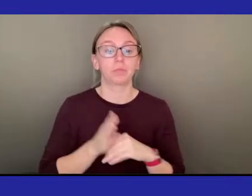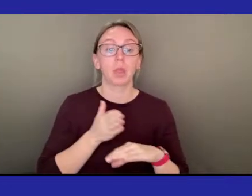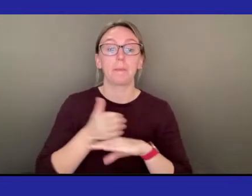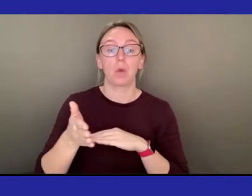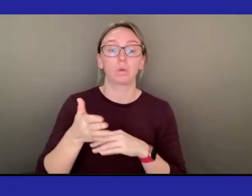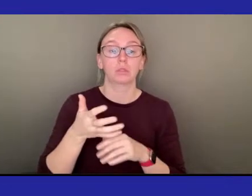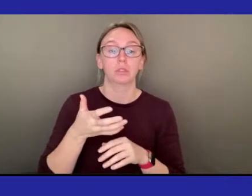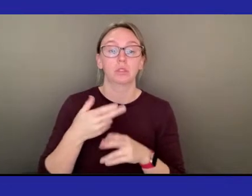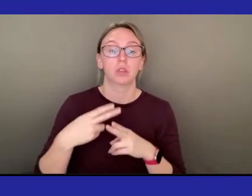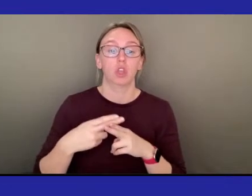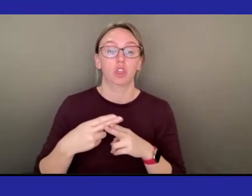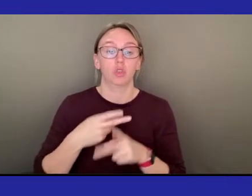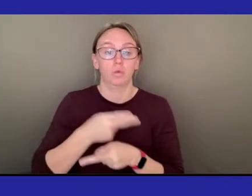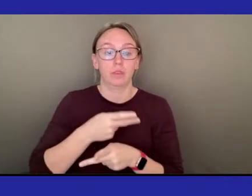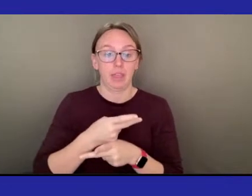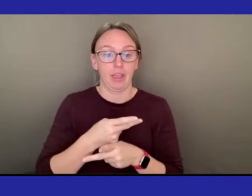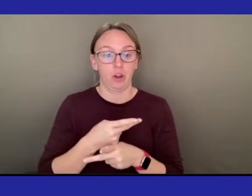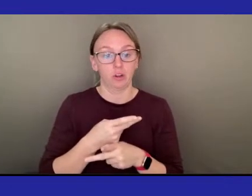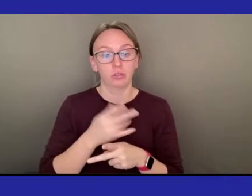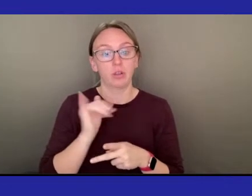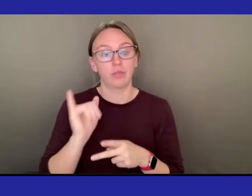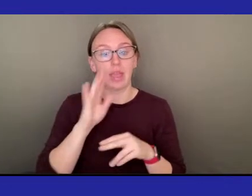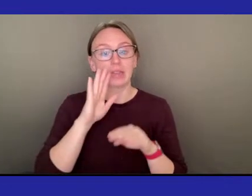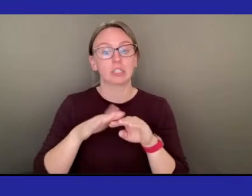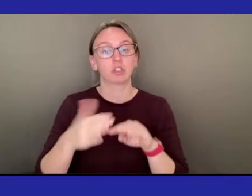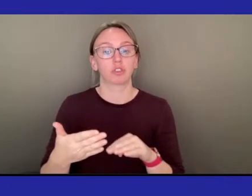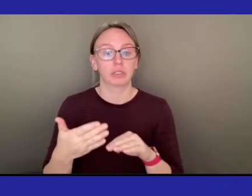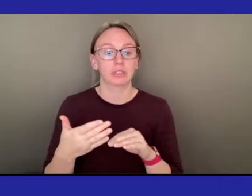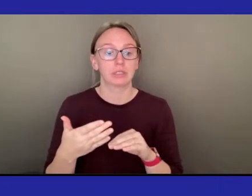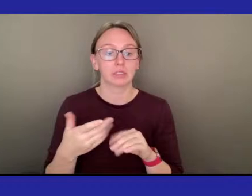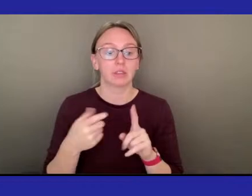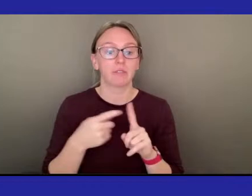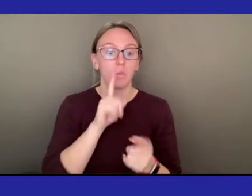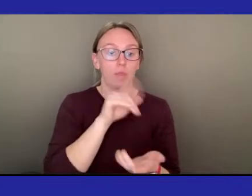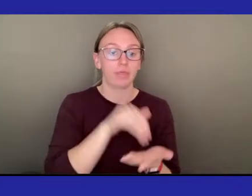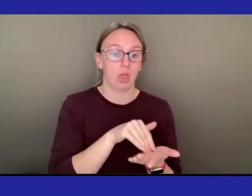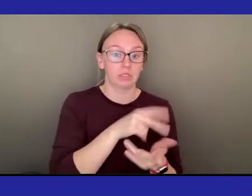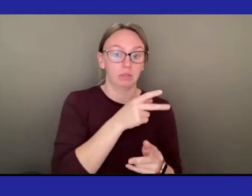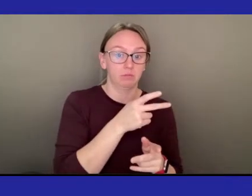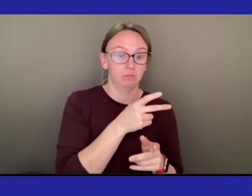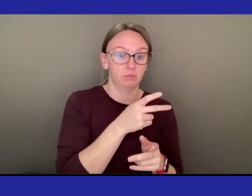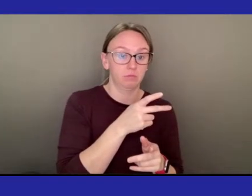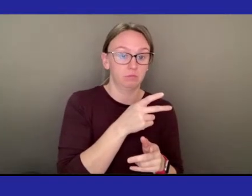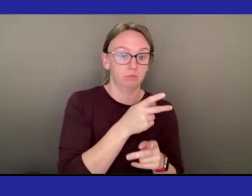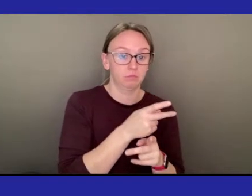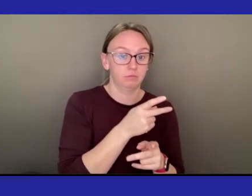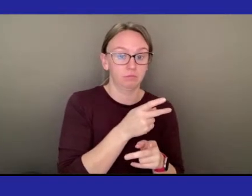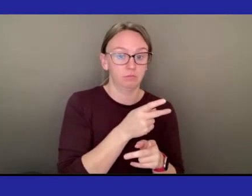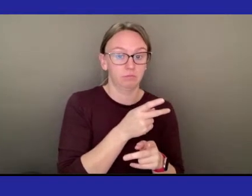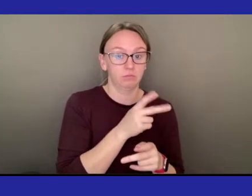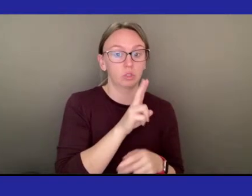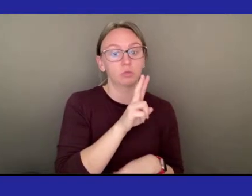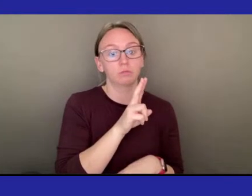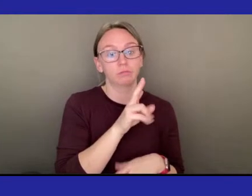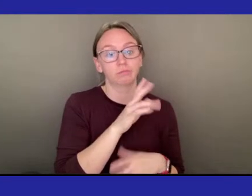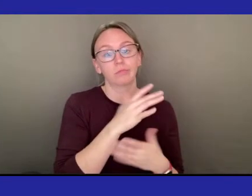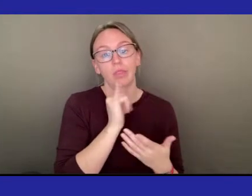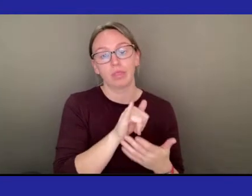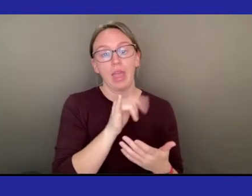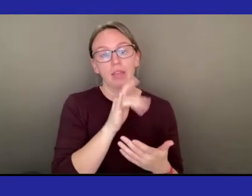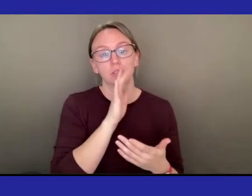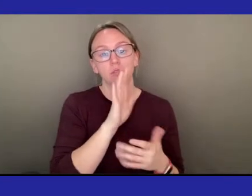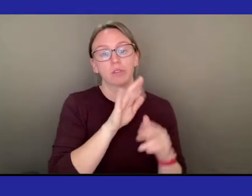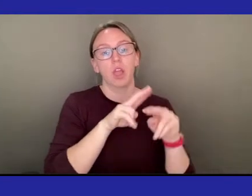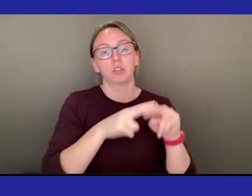decrease from 2.5 per 1,000 care days to 2.4. So that's Dr. Coy Long and his post-acute team and their